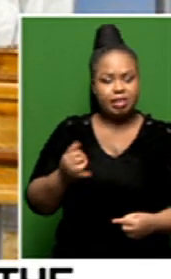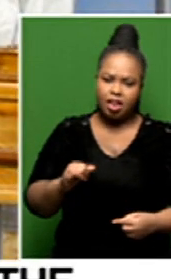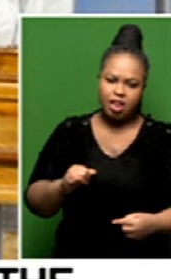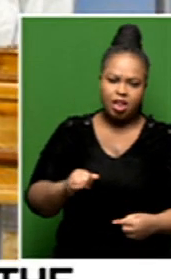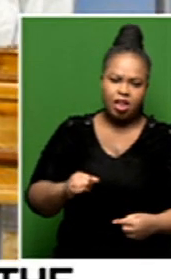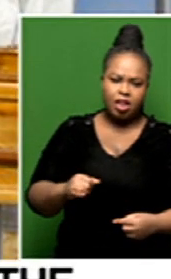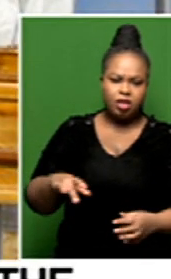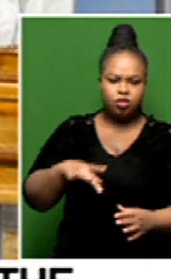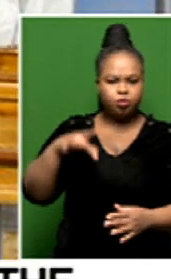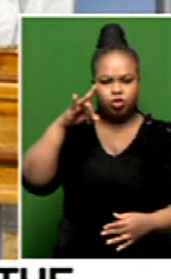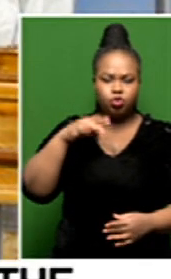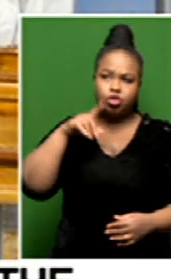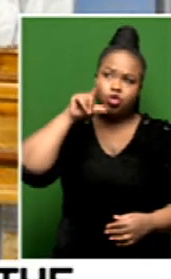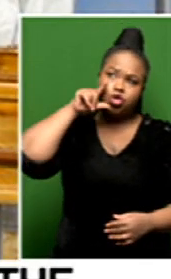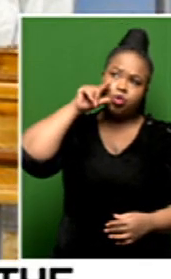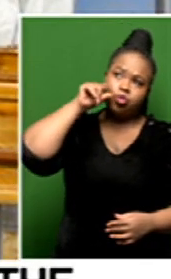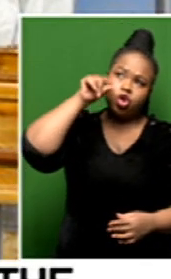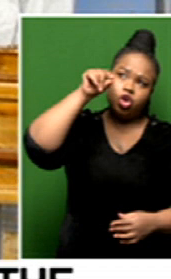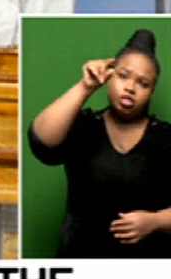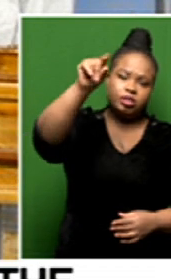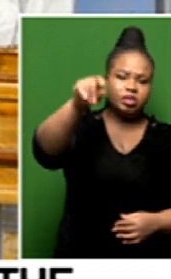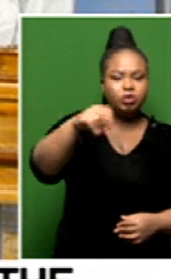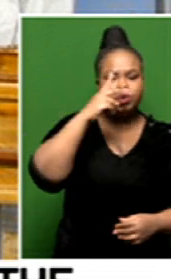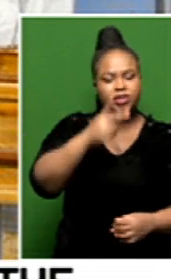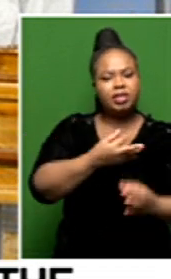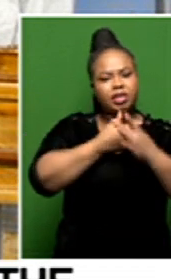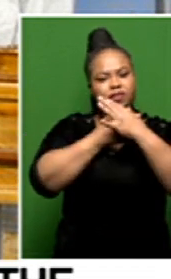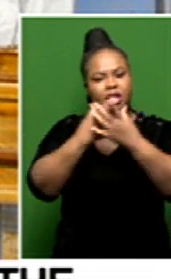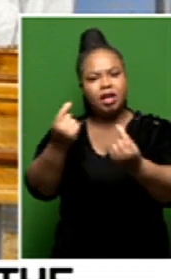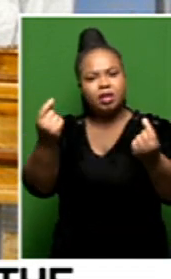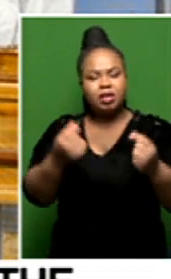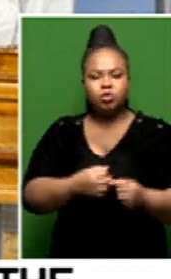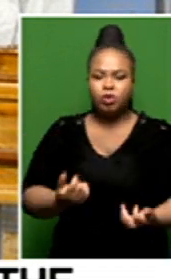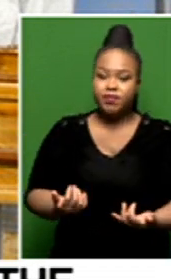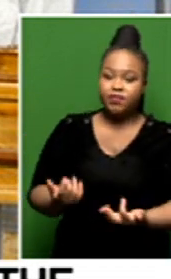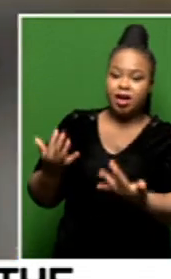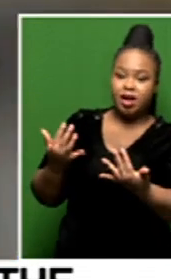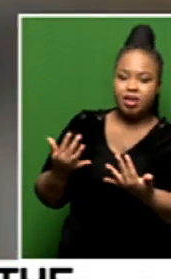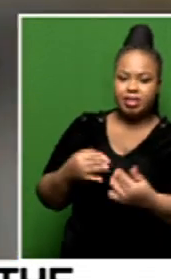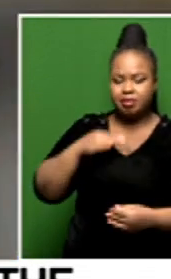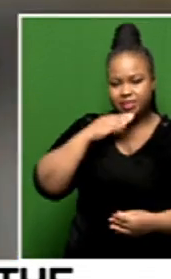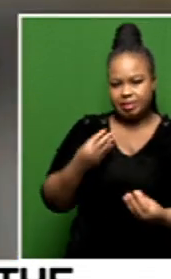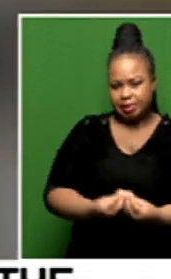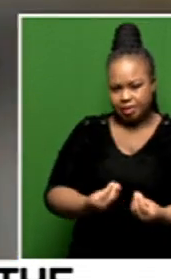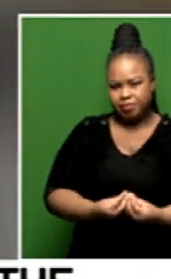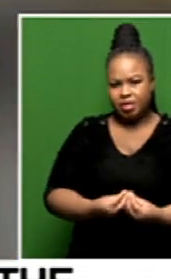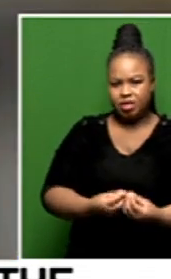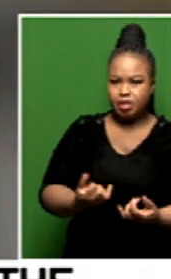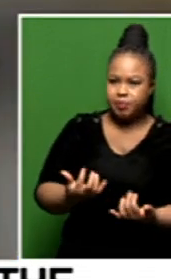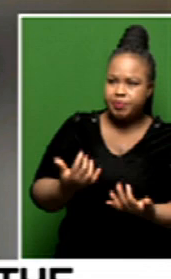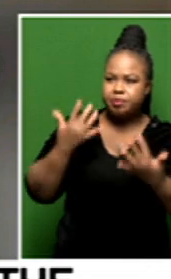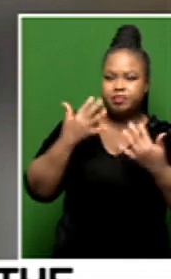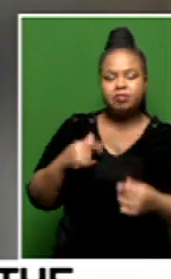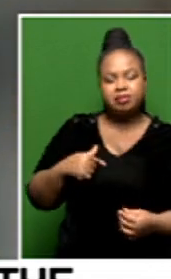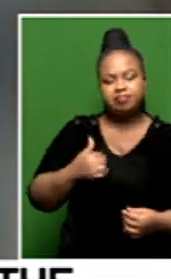You see the bird flying, you see the fire that signifies something as well, and you see the smoke. And I'm